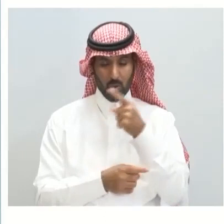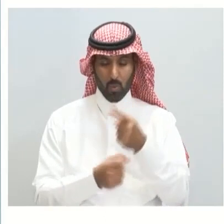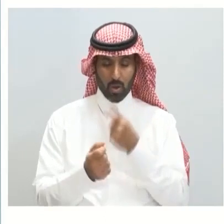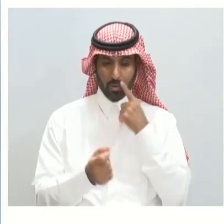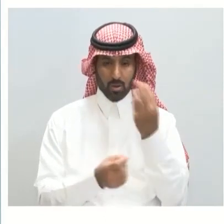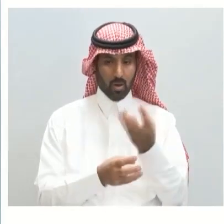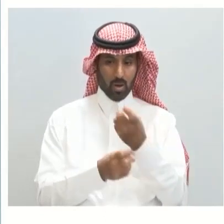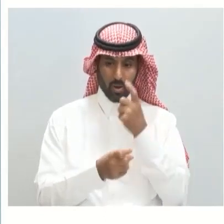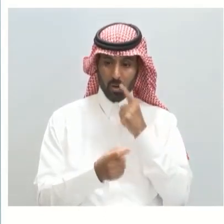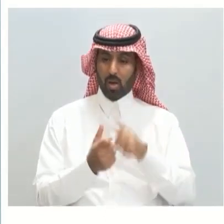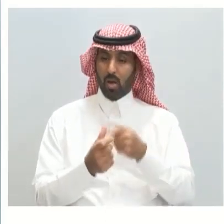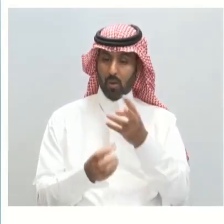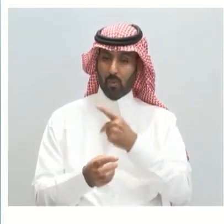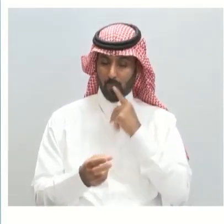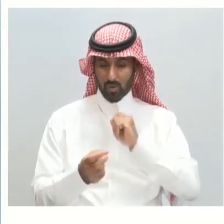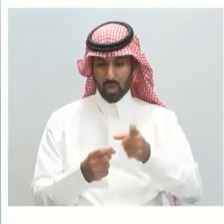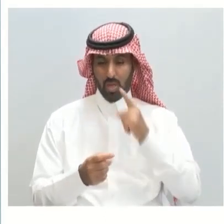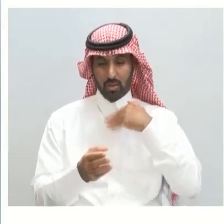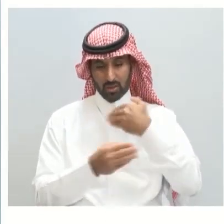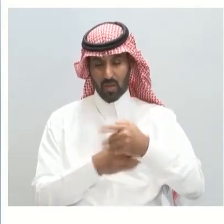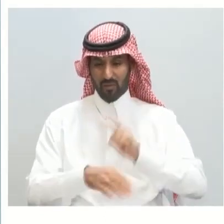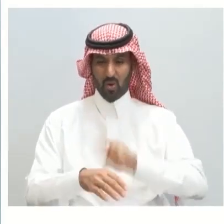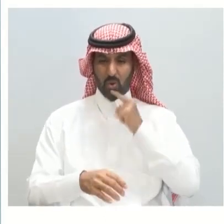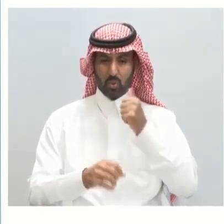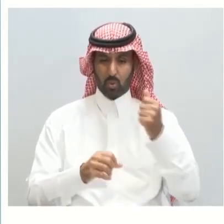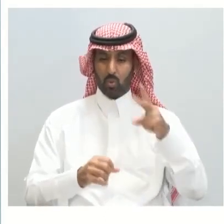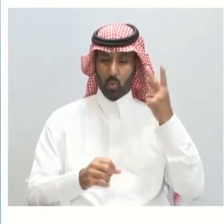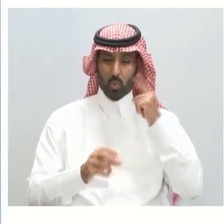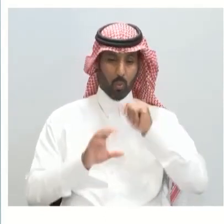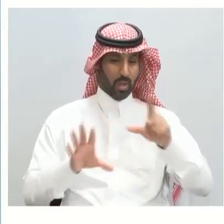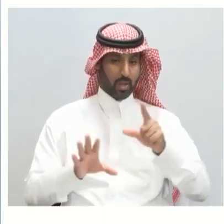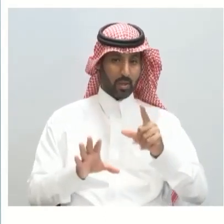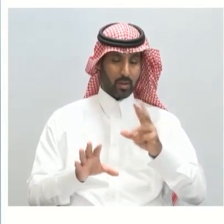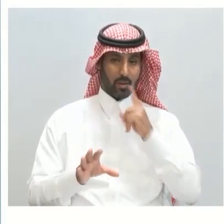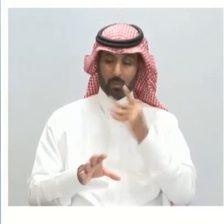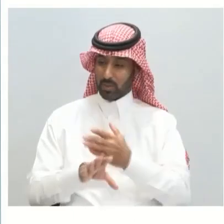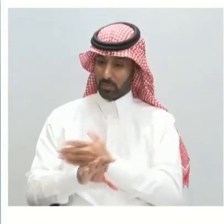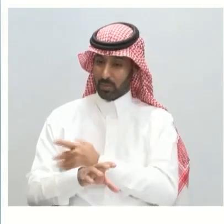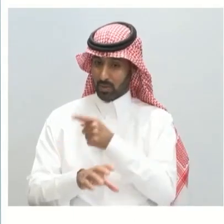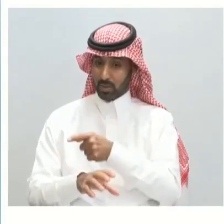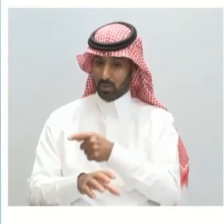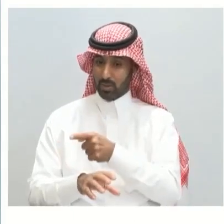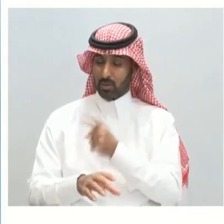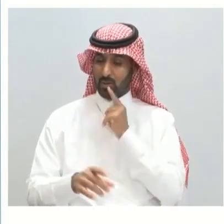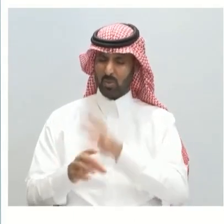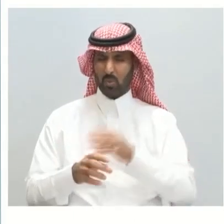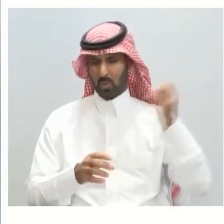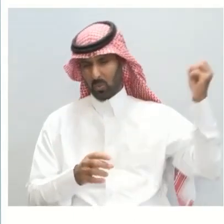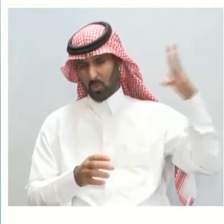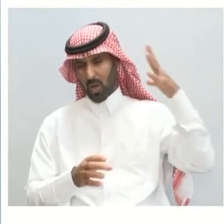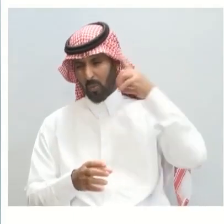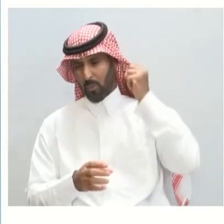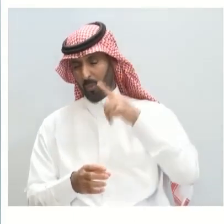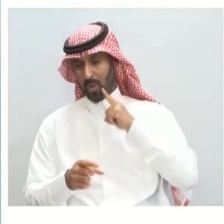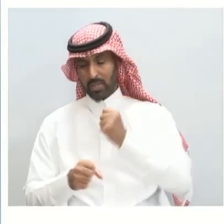I wish we could have gone on for another 2 weeks. Presenter, but you must be exhausted, and you must have been in the sun a lot. Mr.